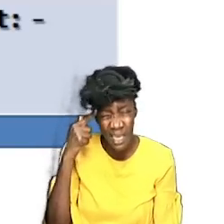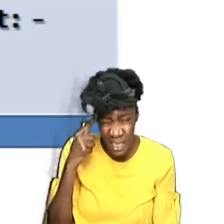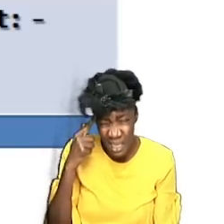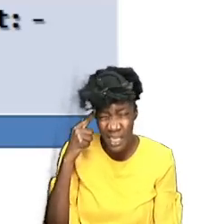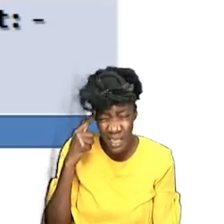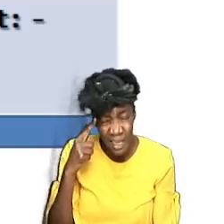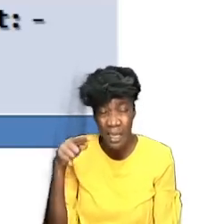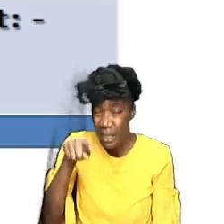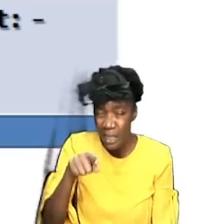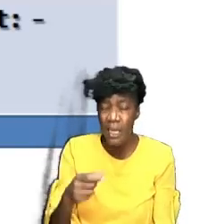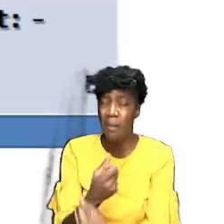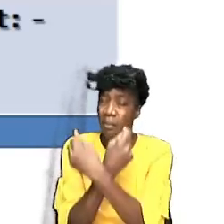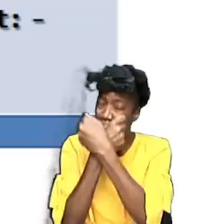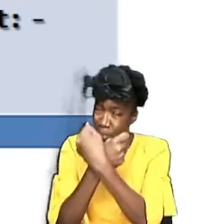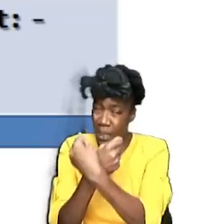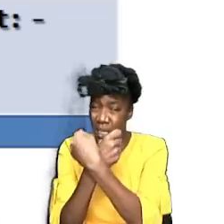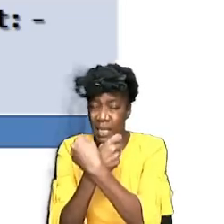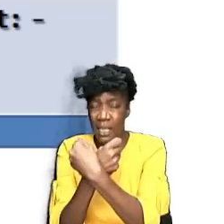in bondage. You know,